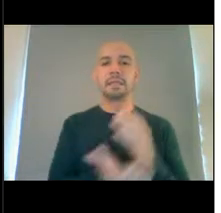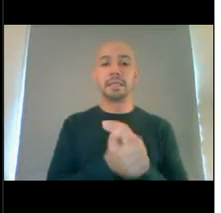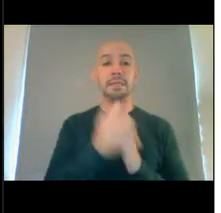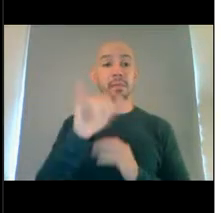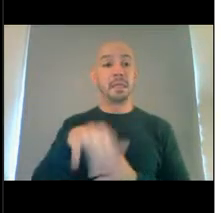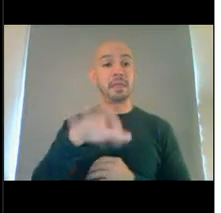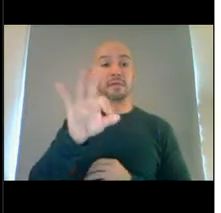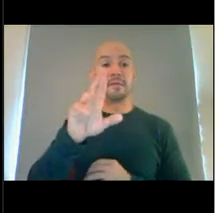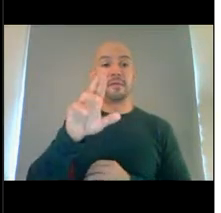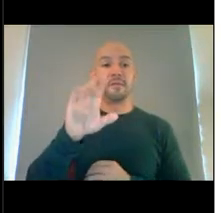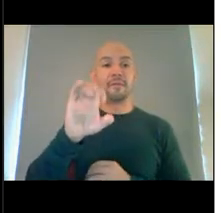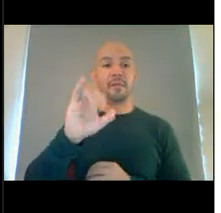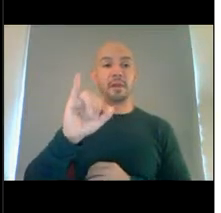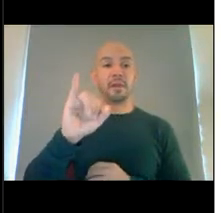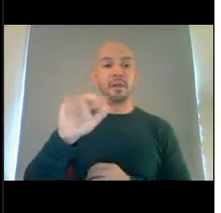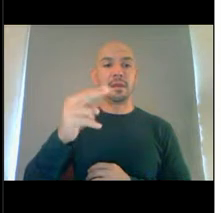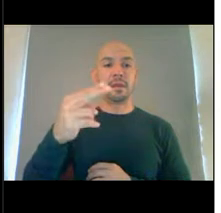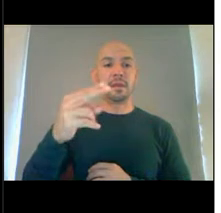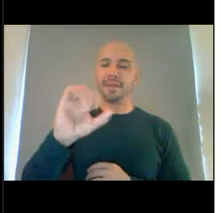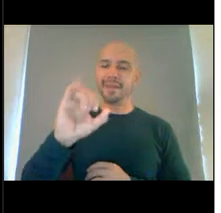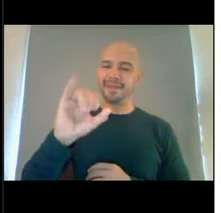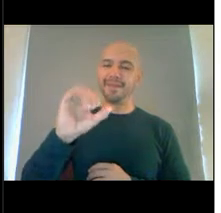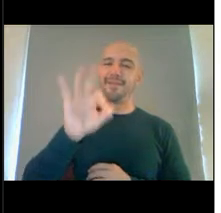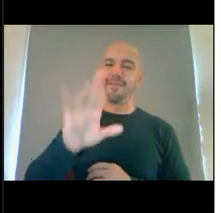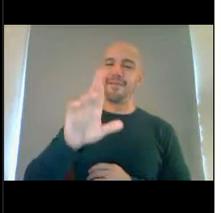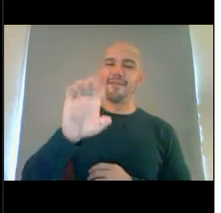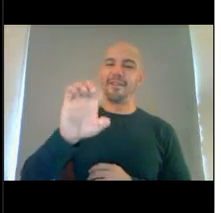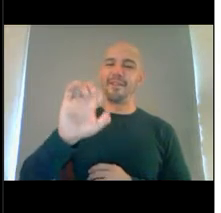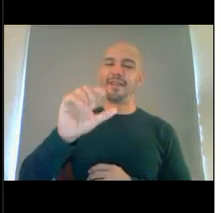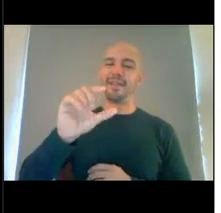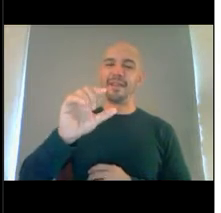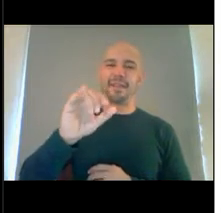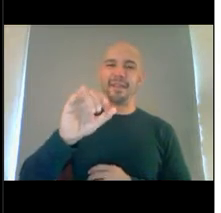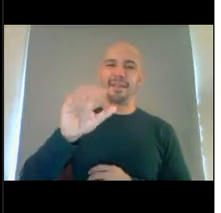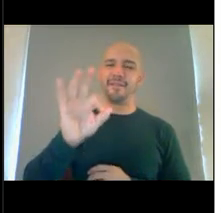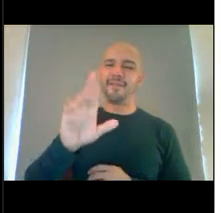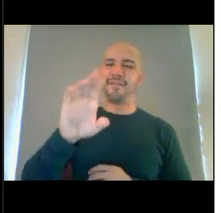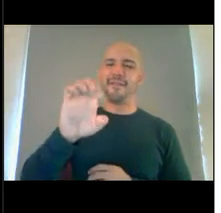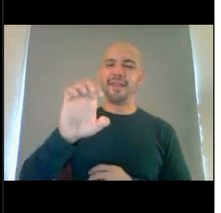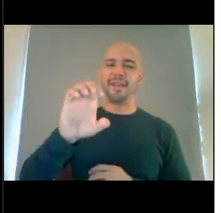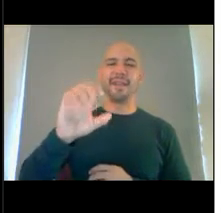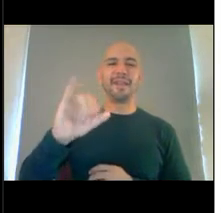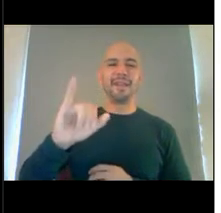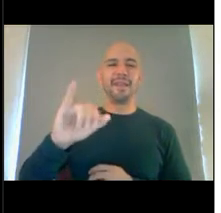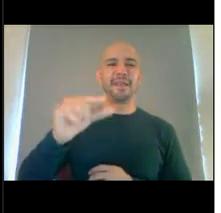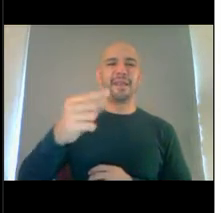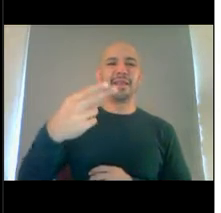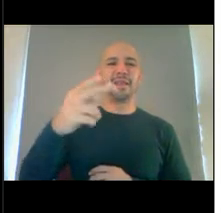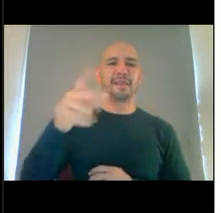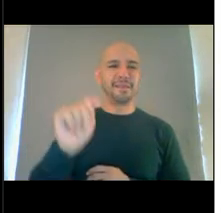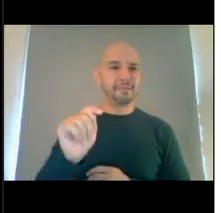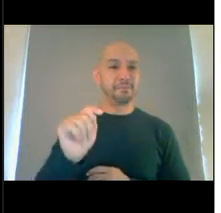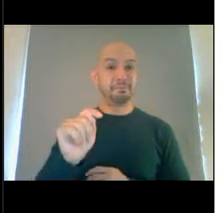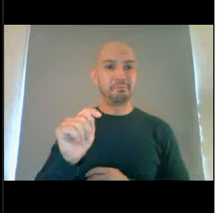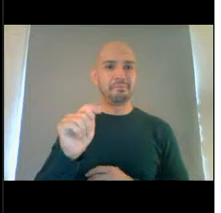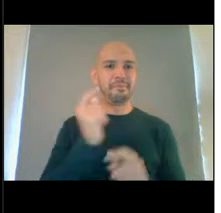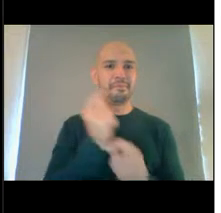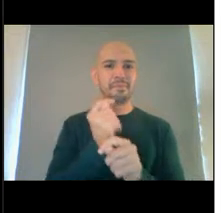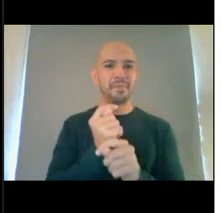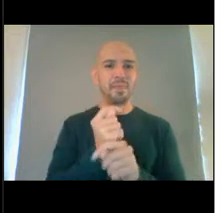need that utilizes caltrans statewide truck parking data to show which truck parking facilities have